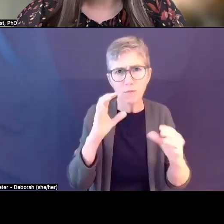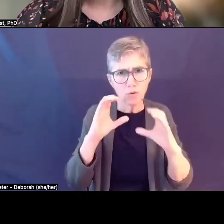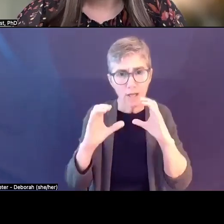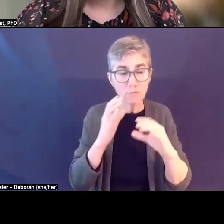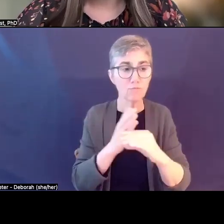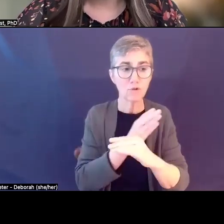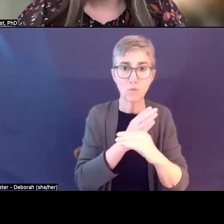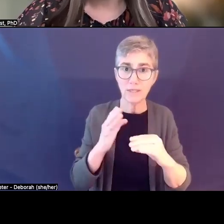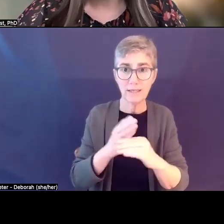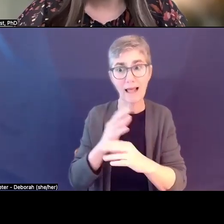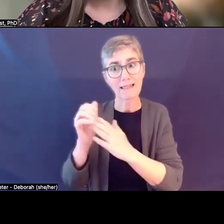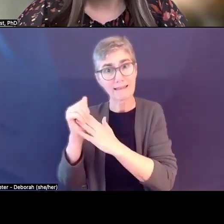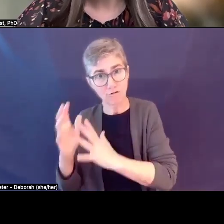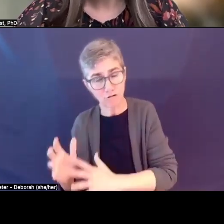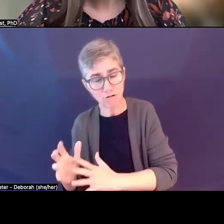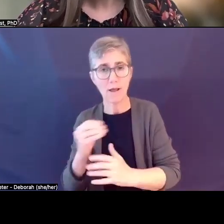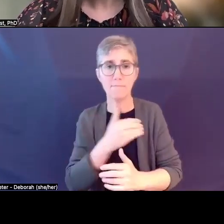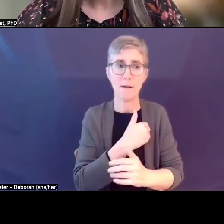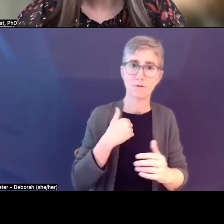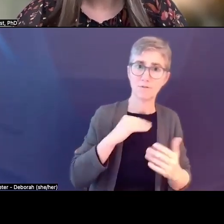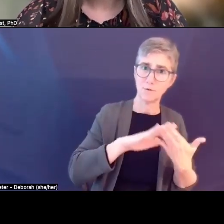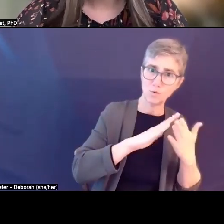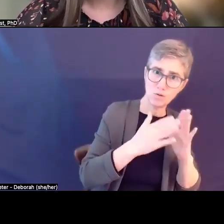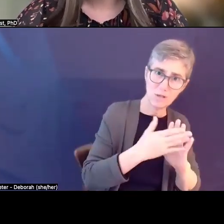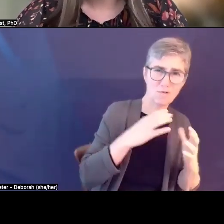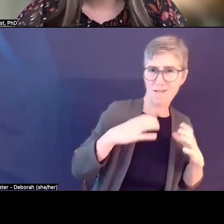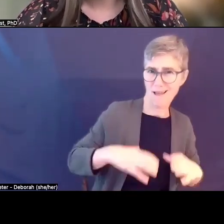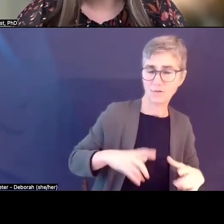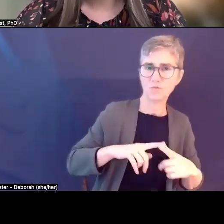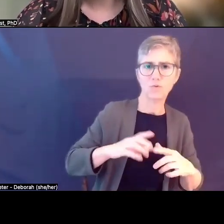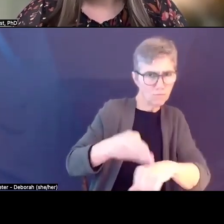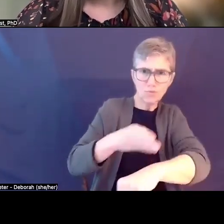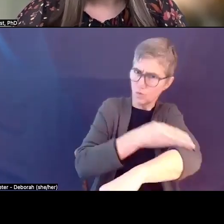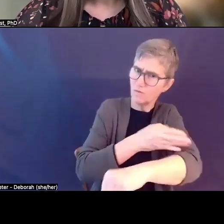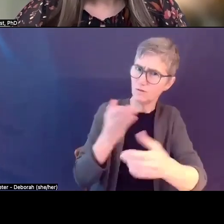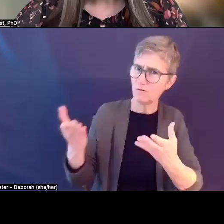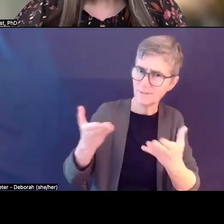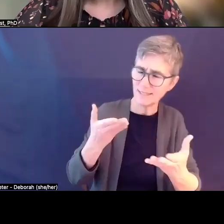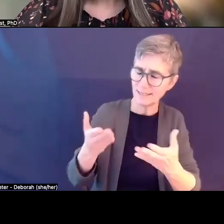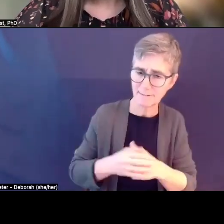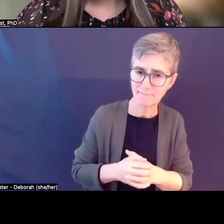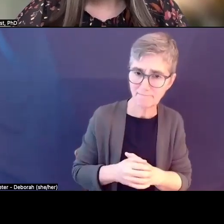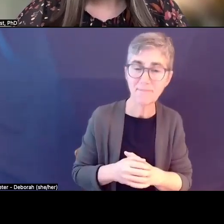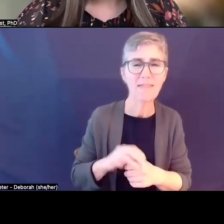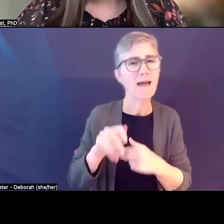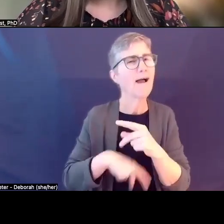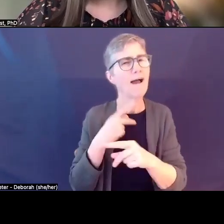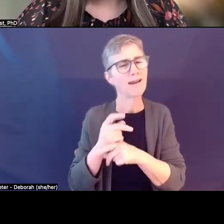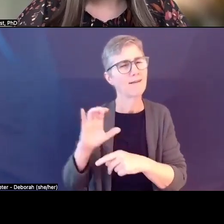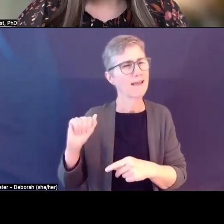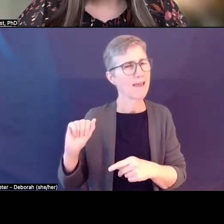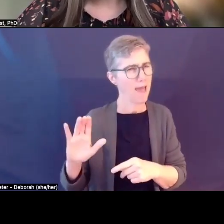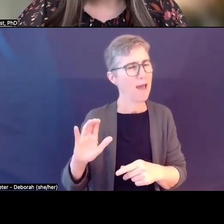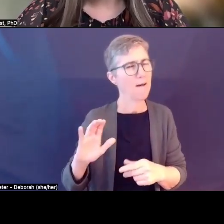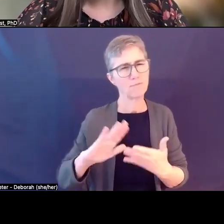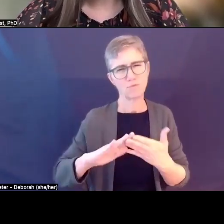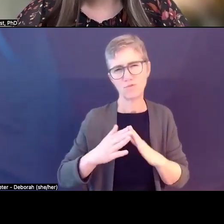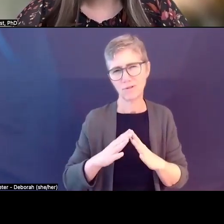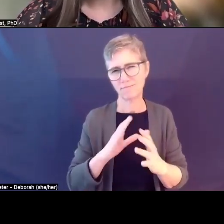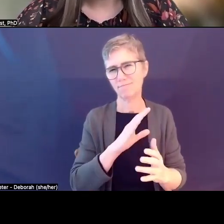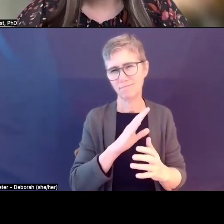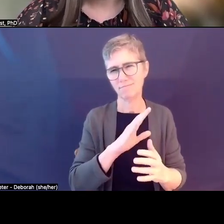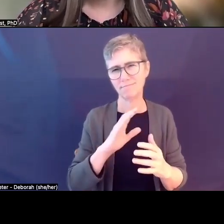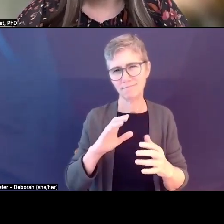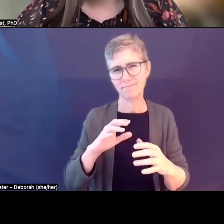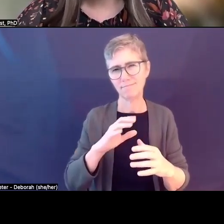of the community or clients, with the goal to improve services. This type of CAB can provide a way to tailor services